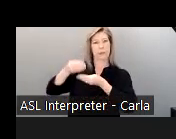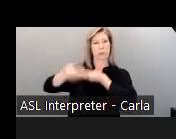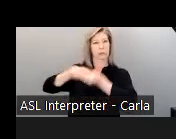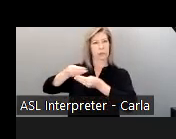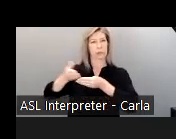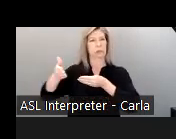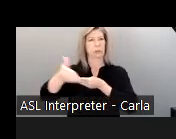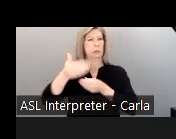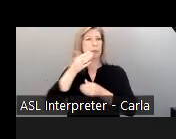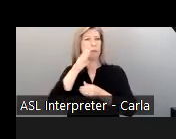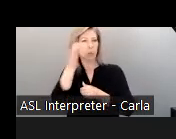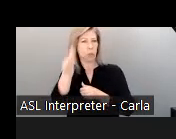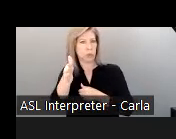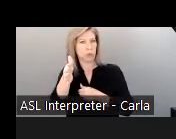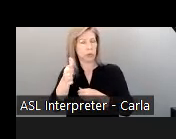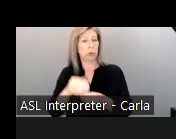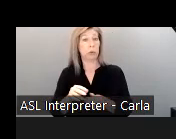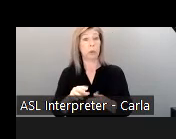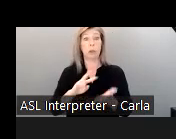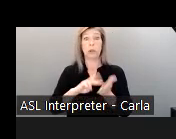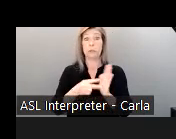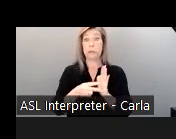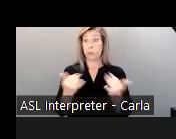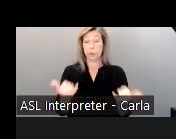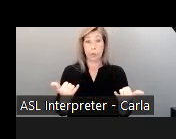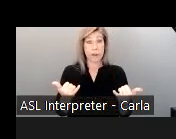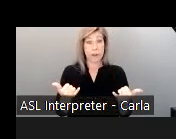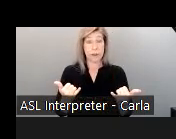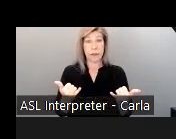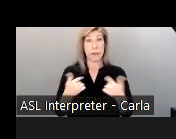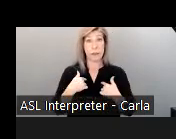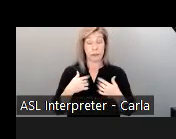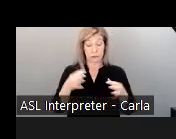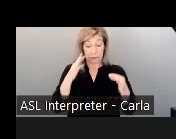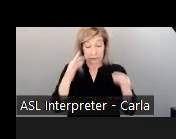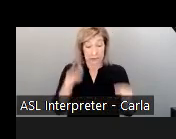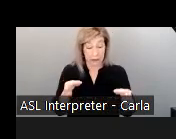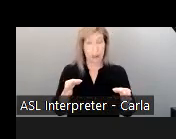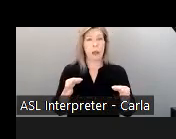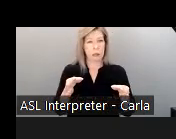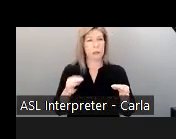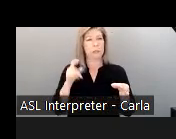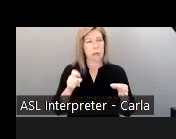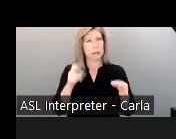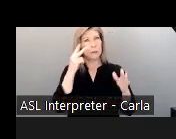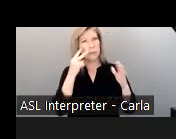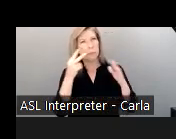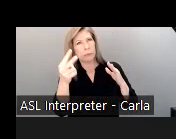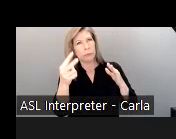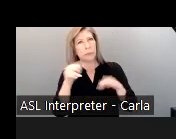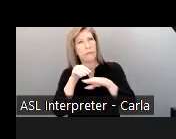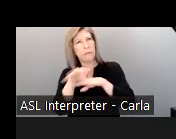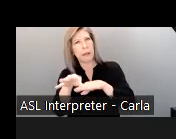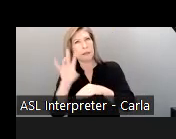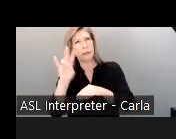all the decisions that we make today, we should be thinking 7 generations in front of us. And that's also how